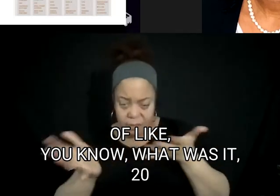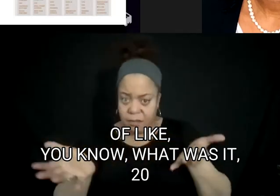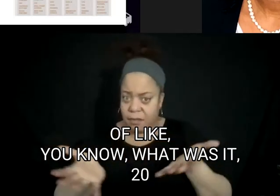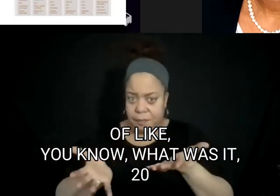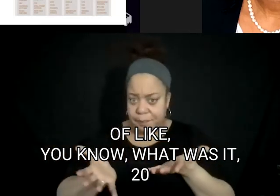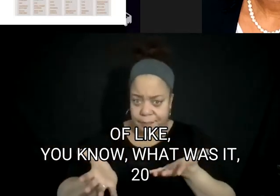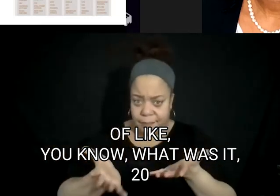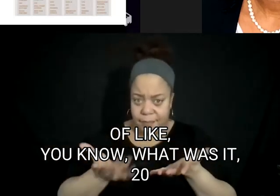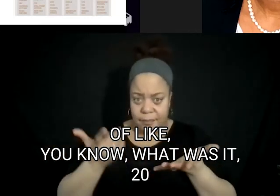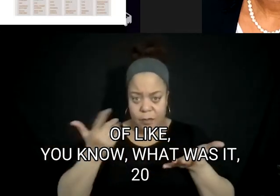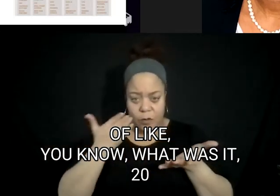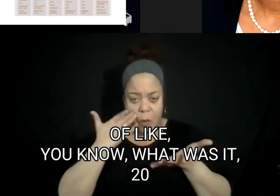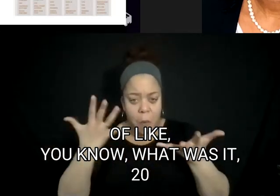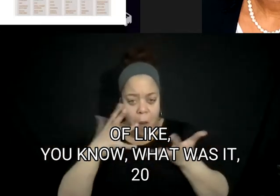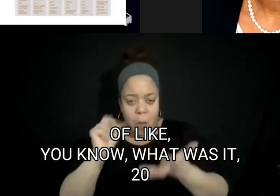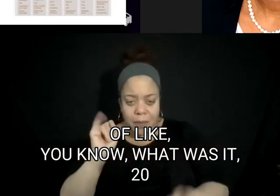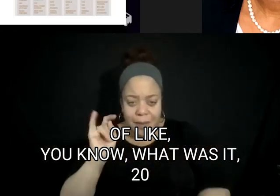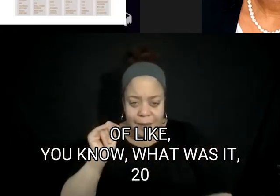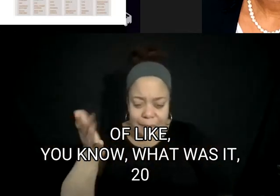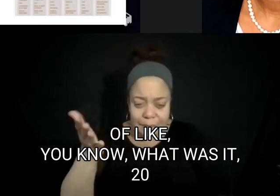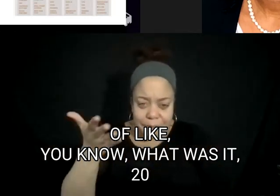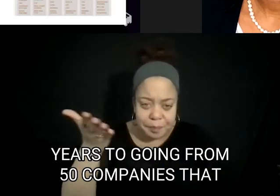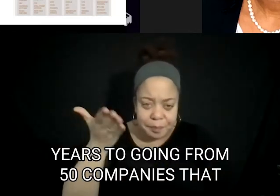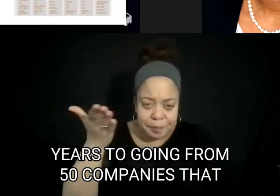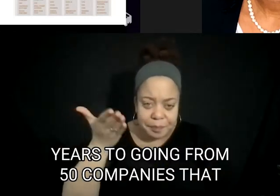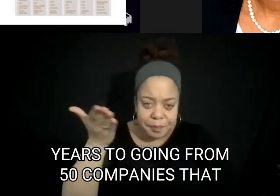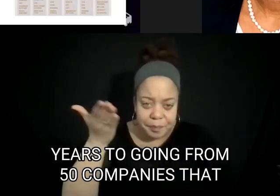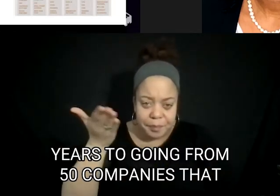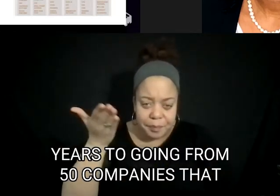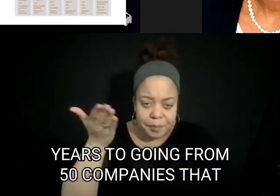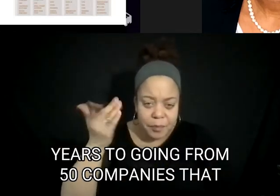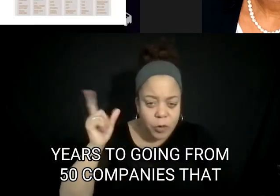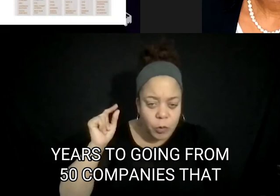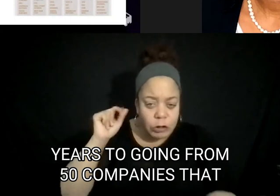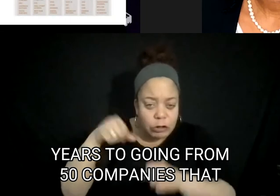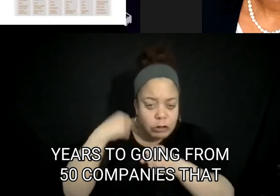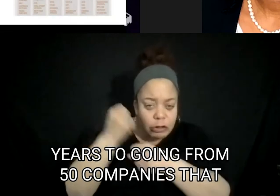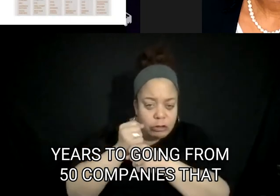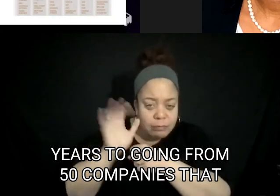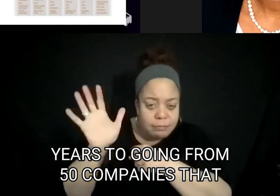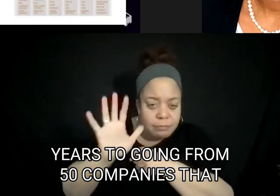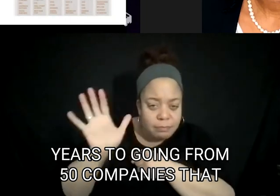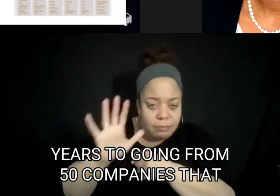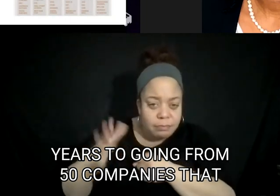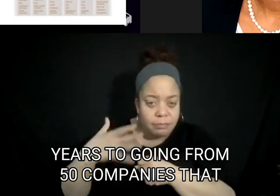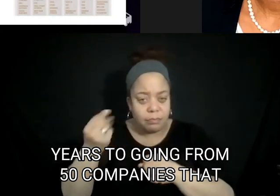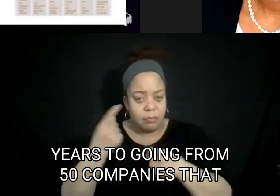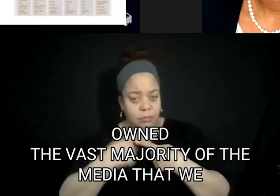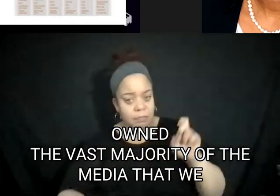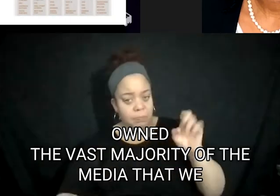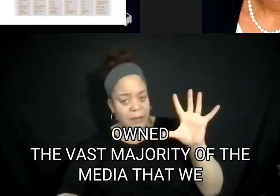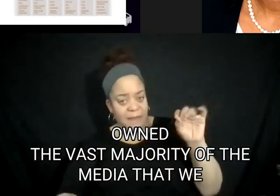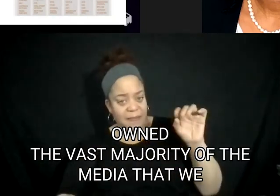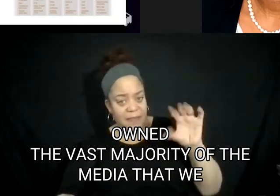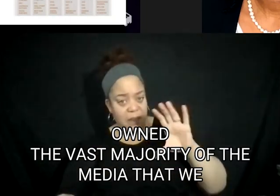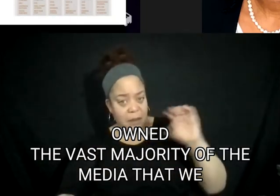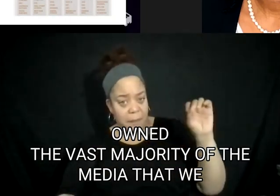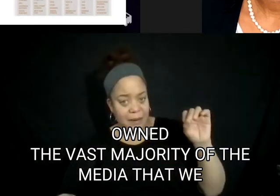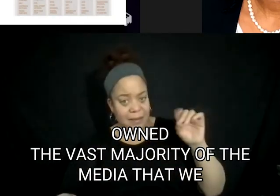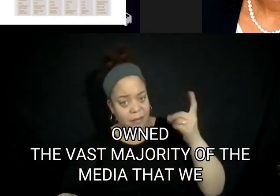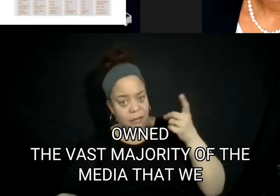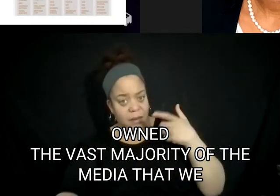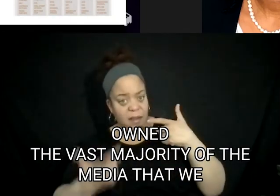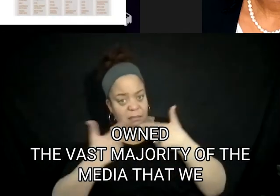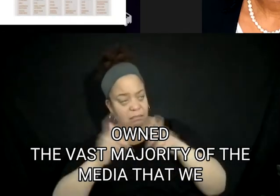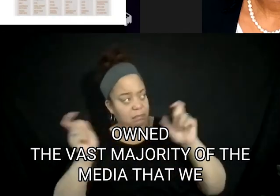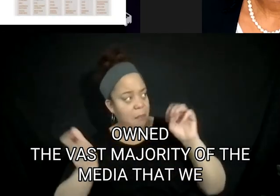50 companies that own the vast majority of the media that we consume to, you know, about six companies. And these are the